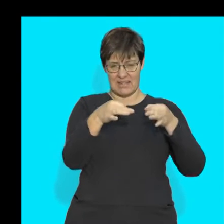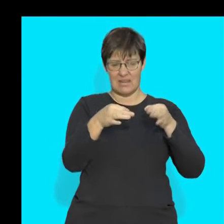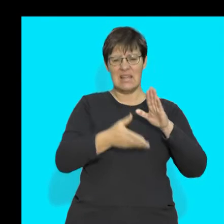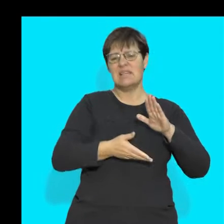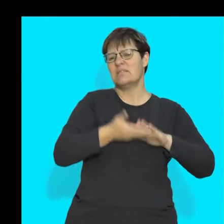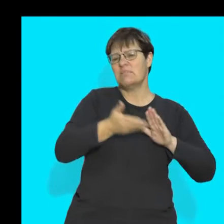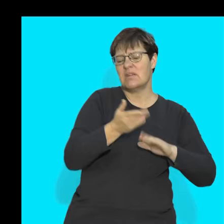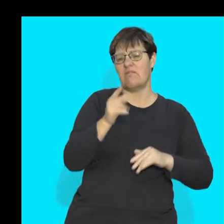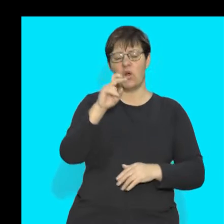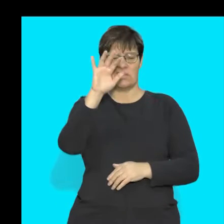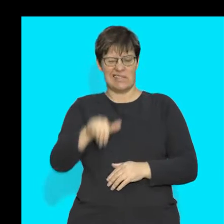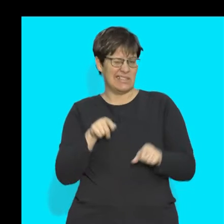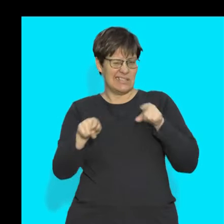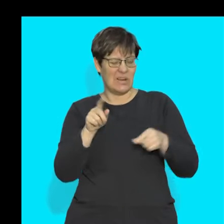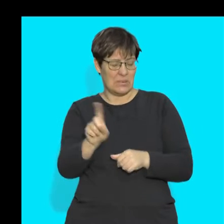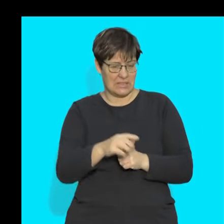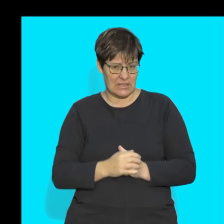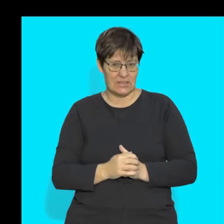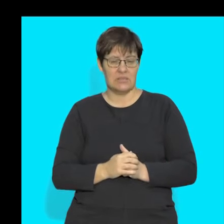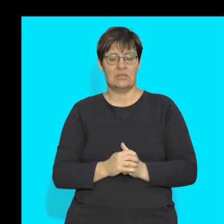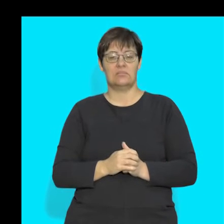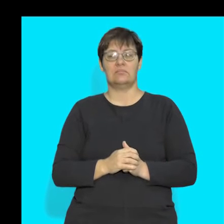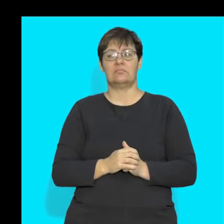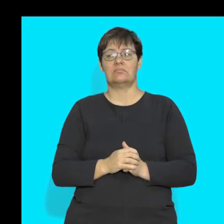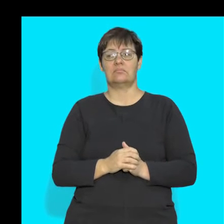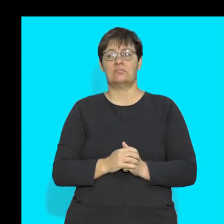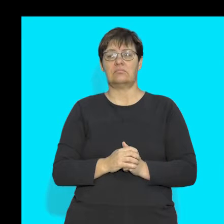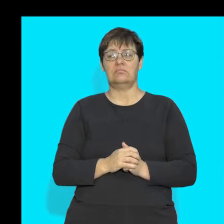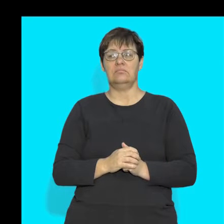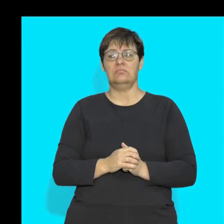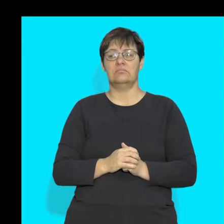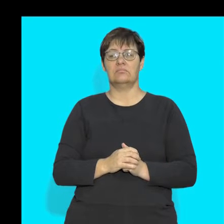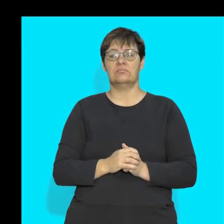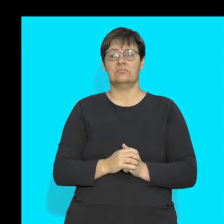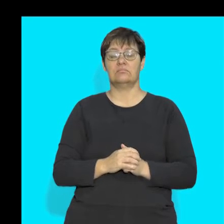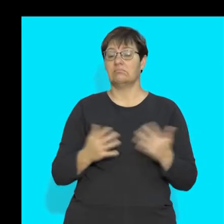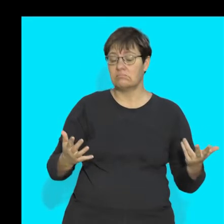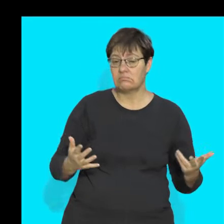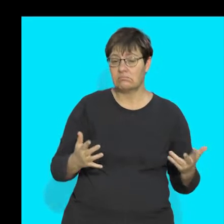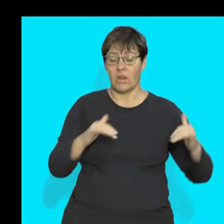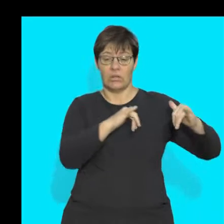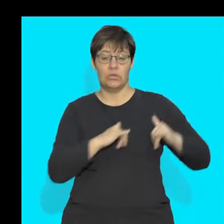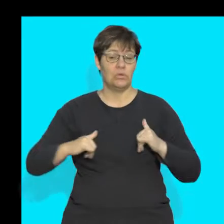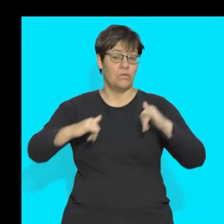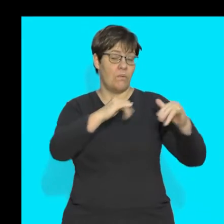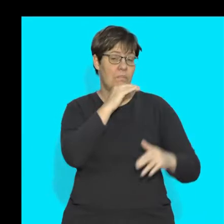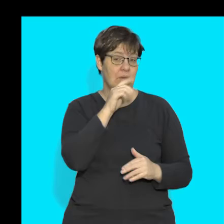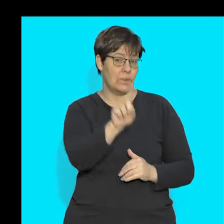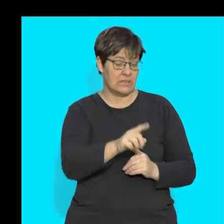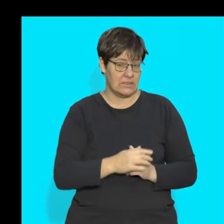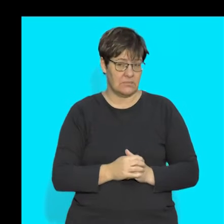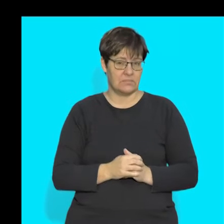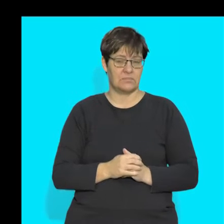define speed and velocity, okay? We are going to look at what uniform